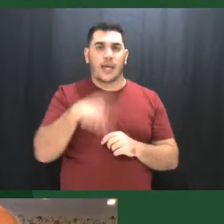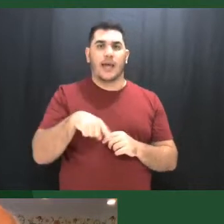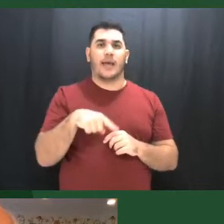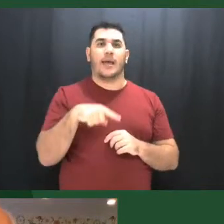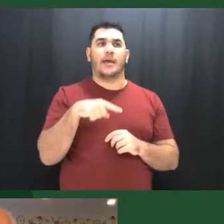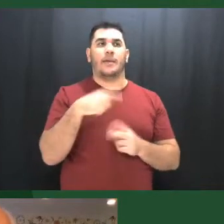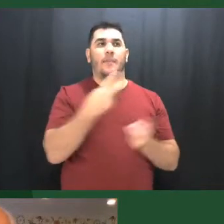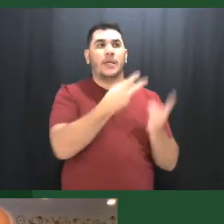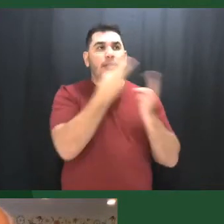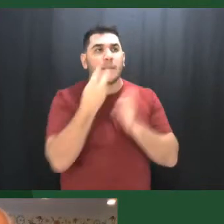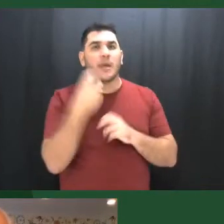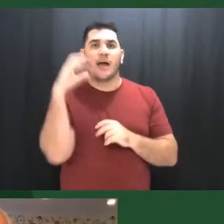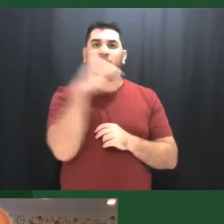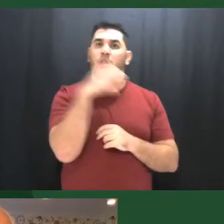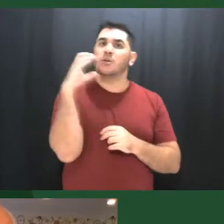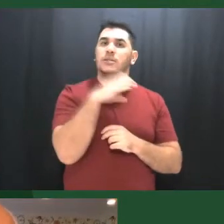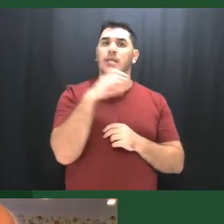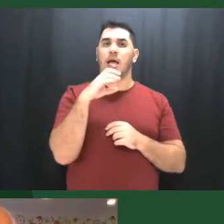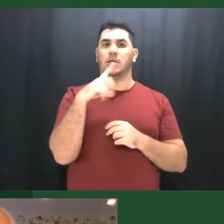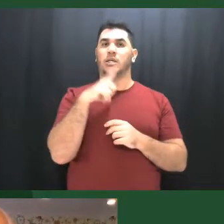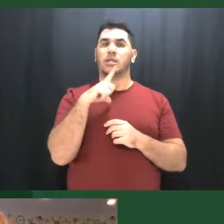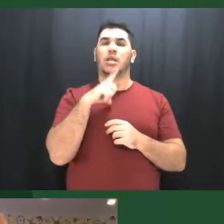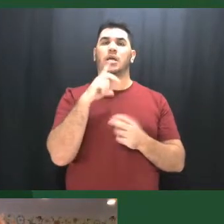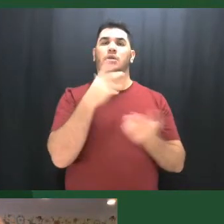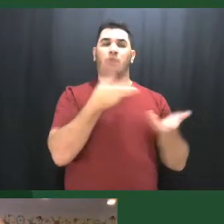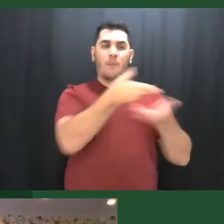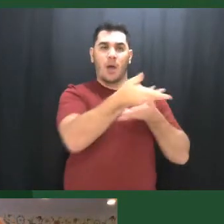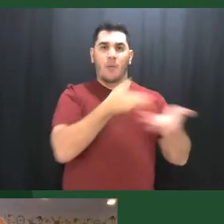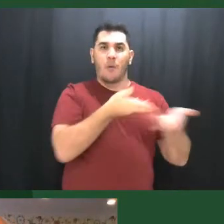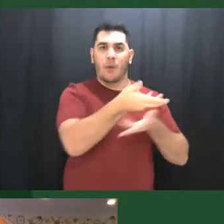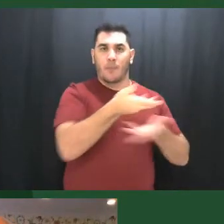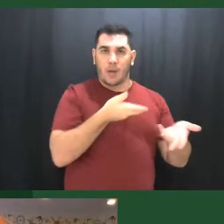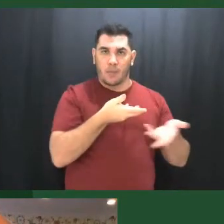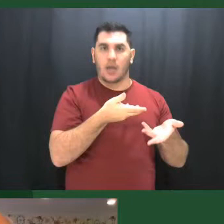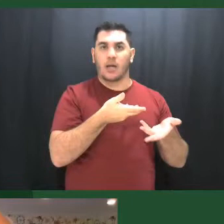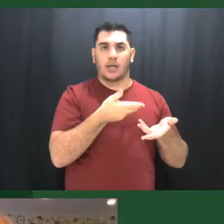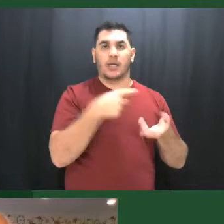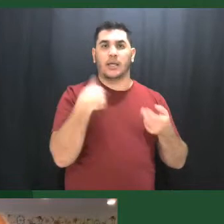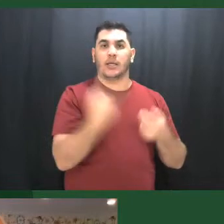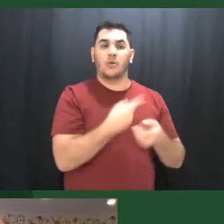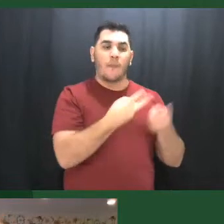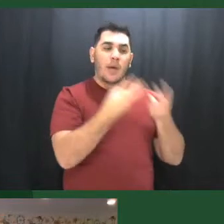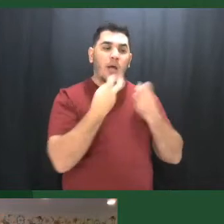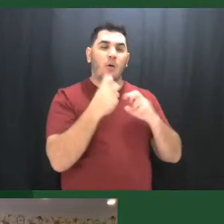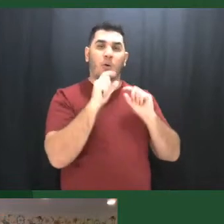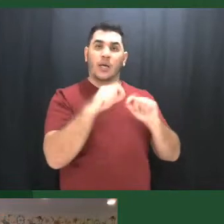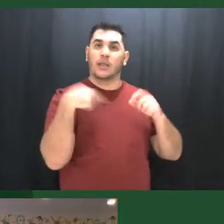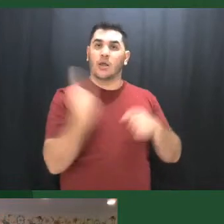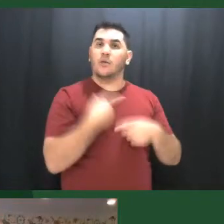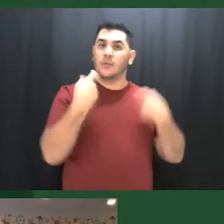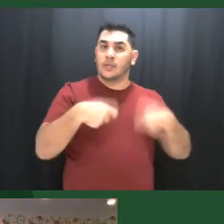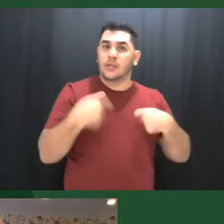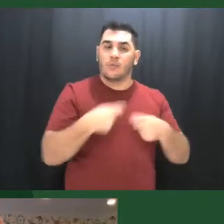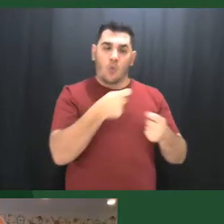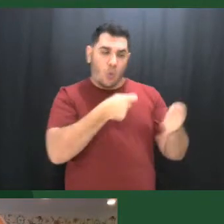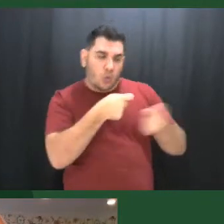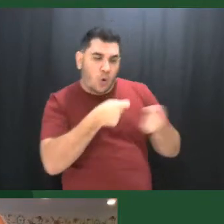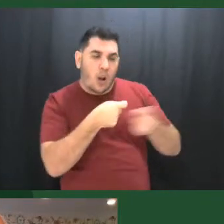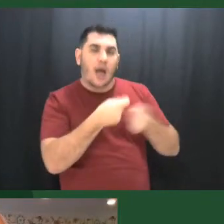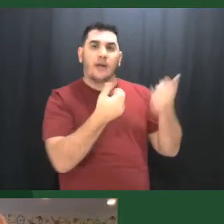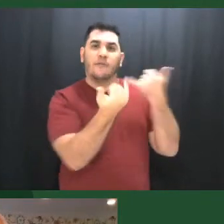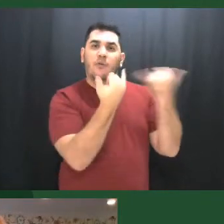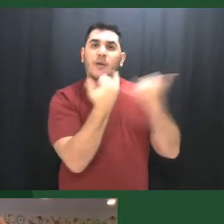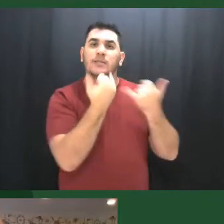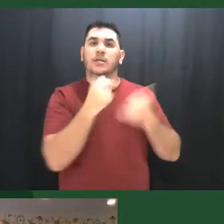how much information you can be presented to the user and how quickly a decision can be made. There are